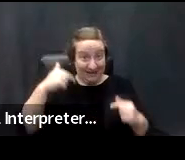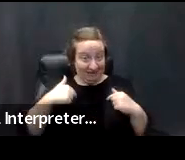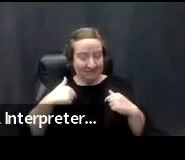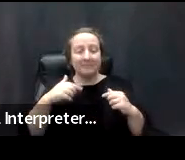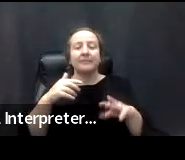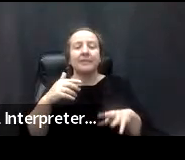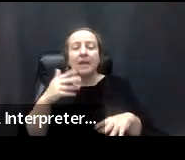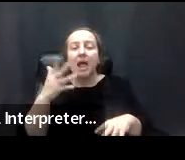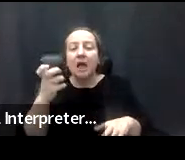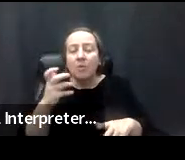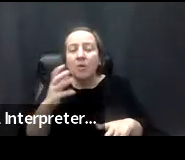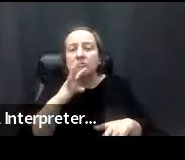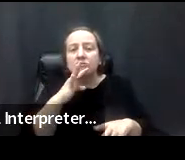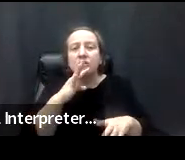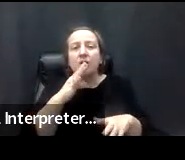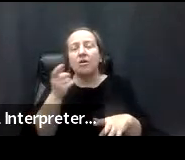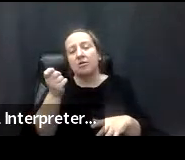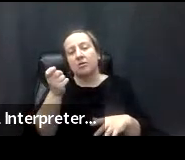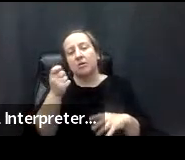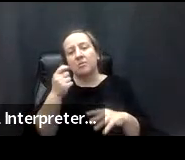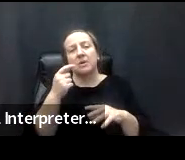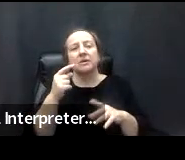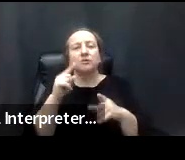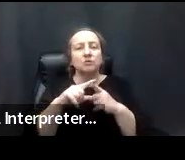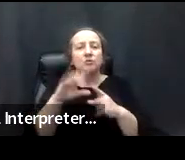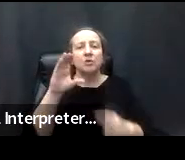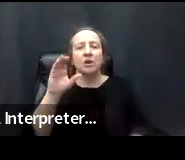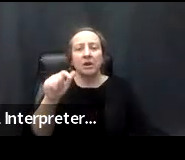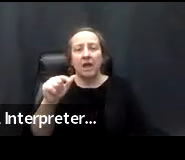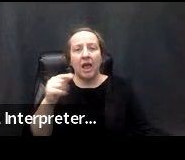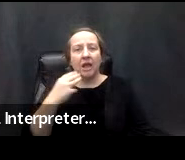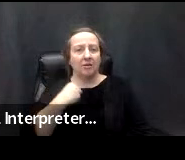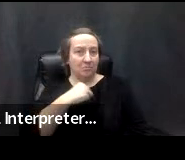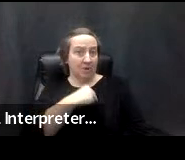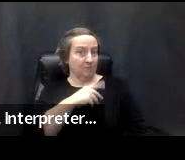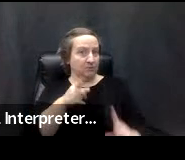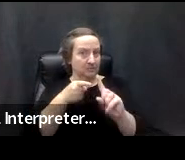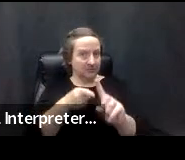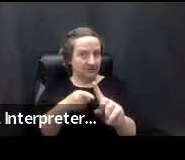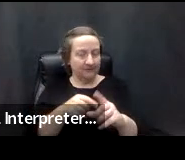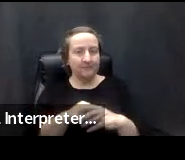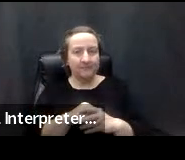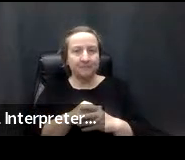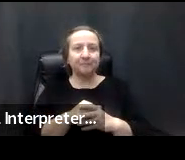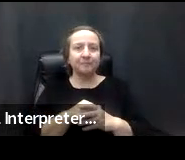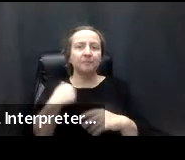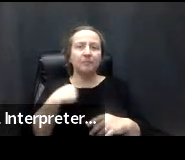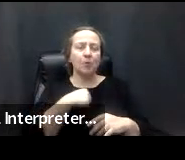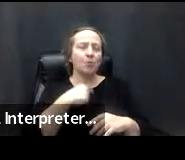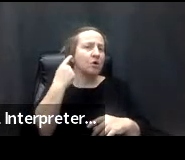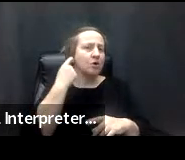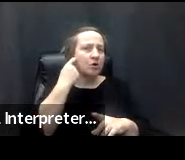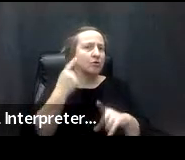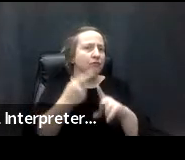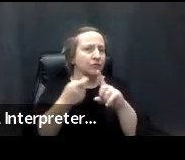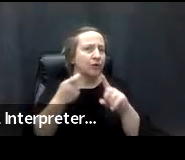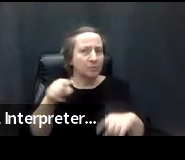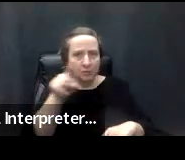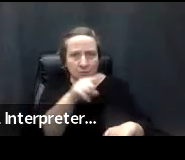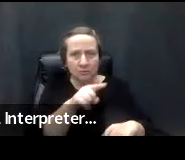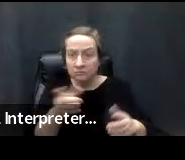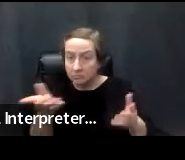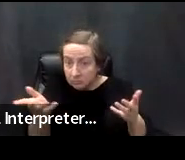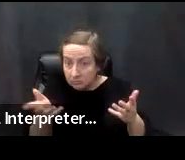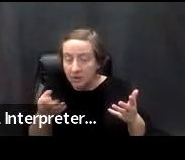want to just talk a little bit to the CAG members specifically. We heard from you that